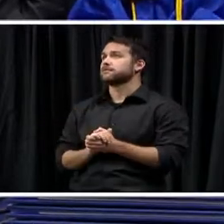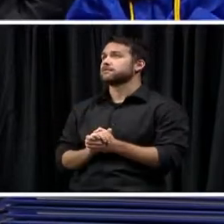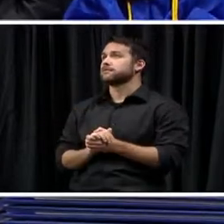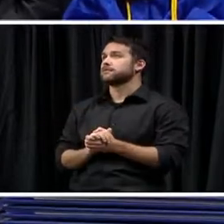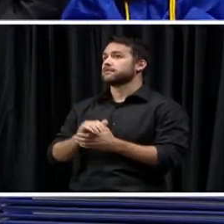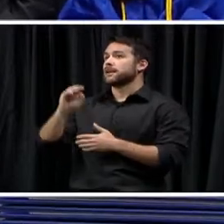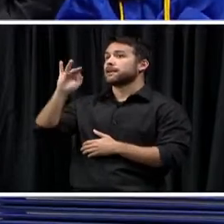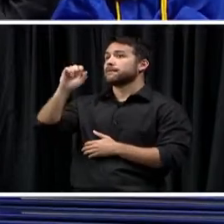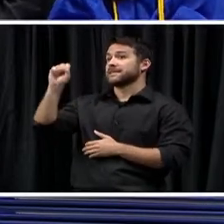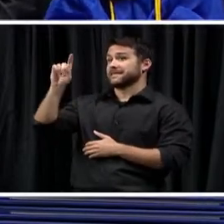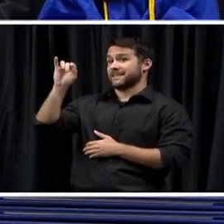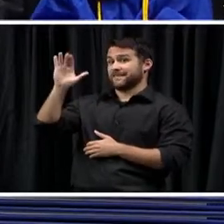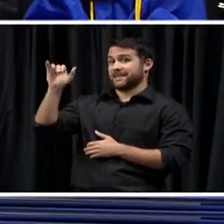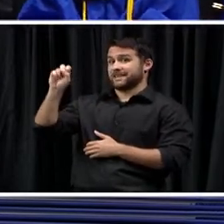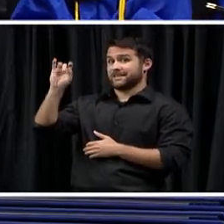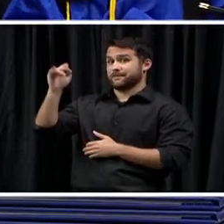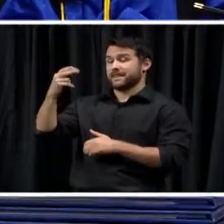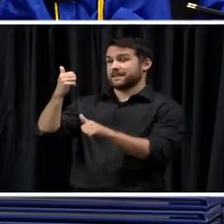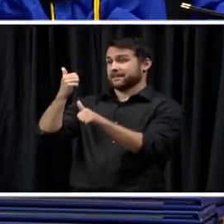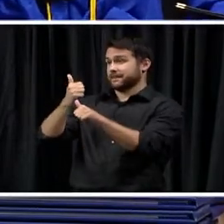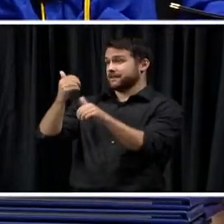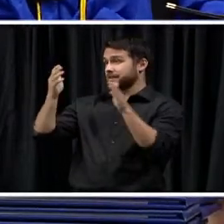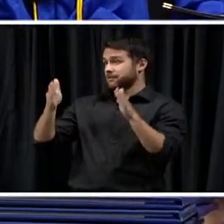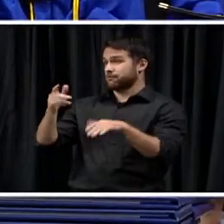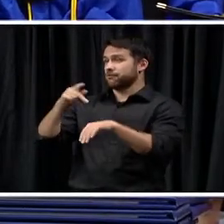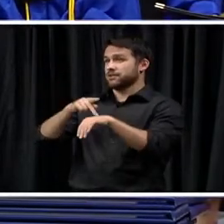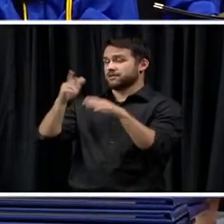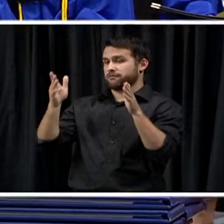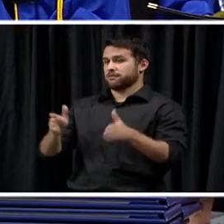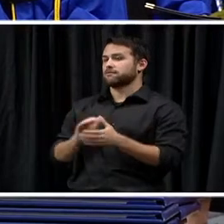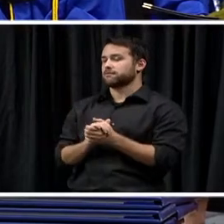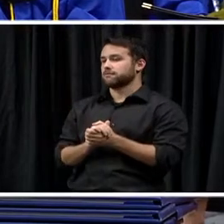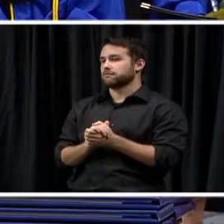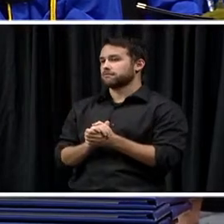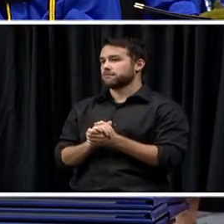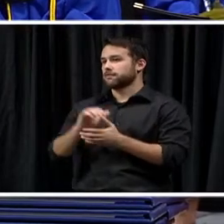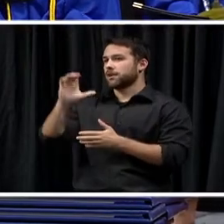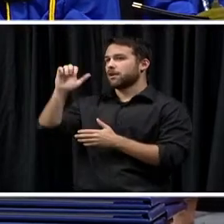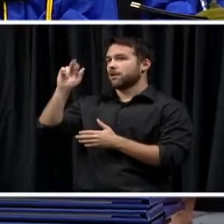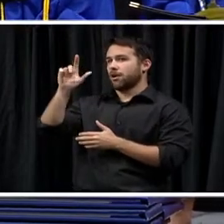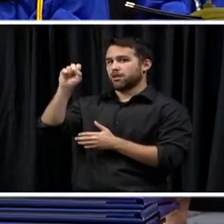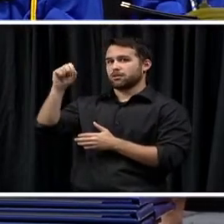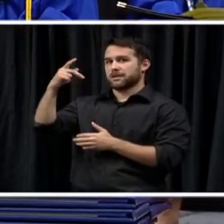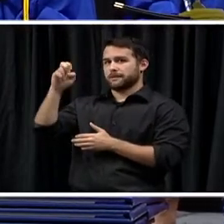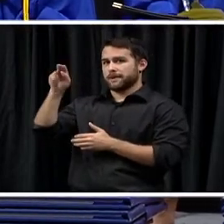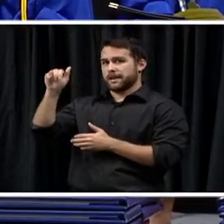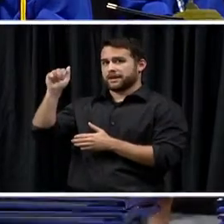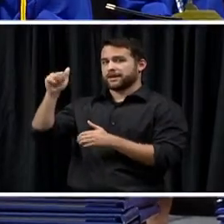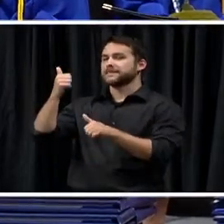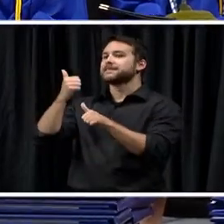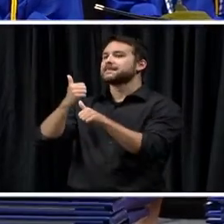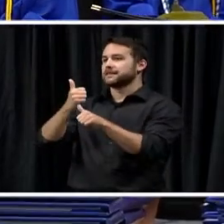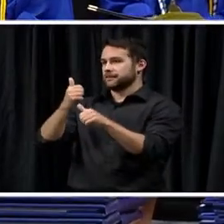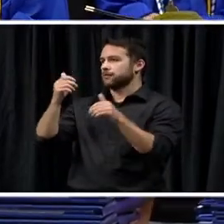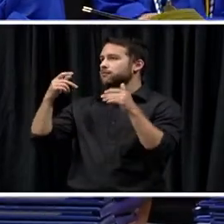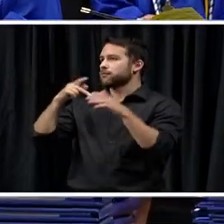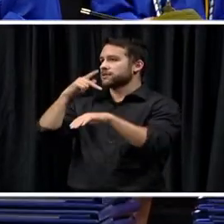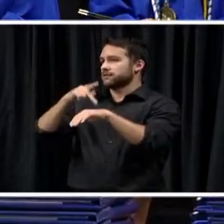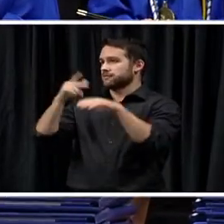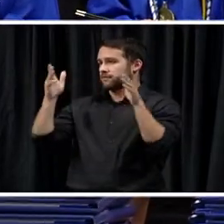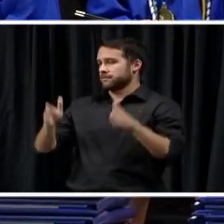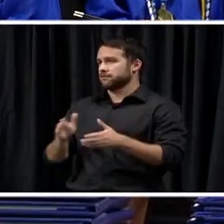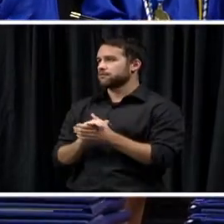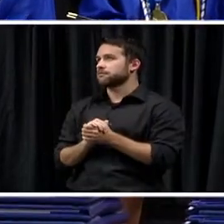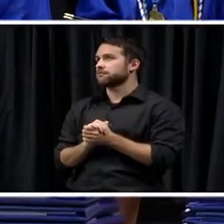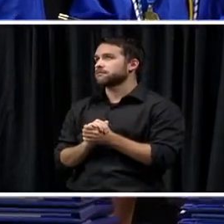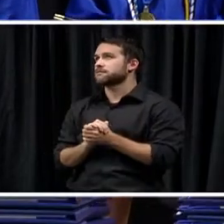Ms. Tiffany Smith, assistant principal. Mr. Carlos Pena, assistant principal.